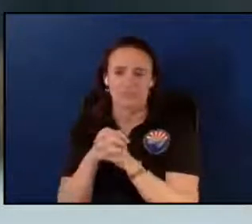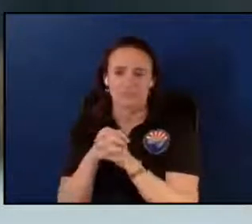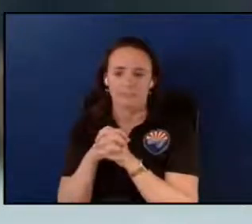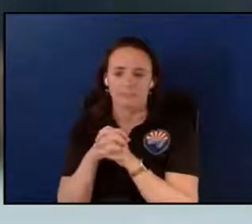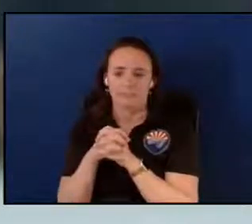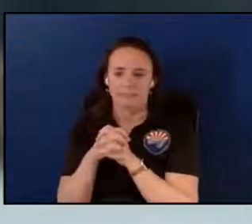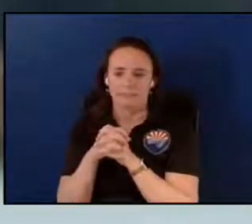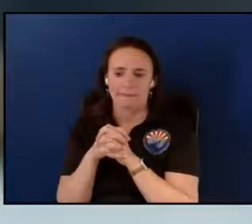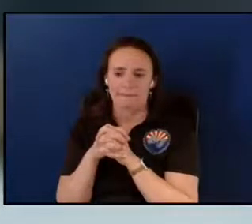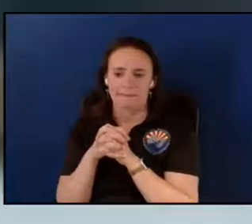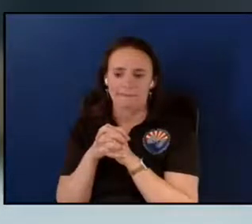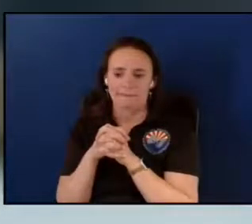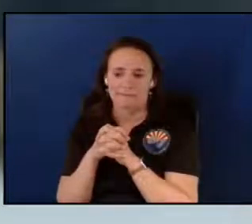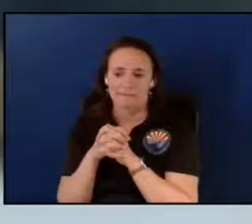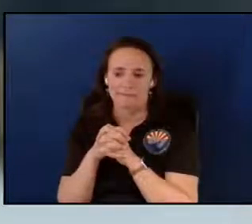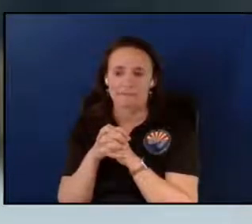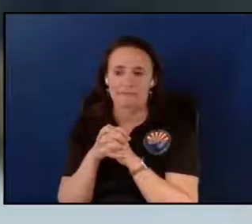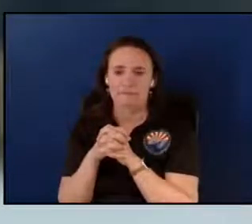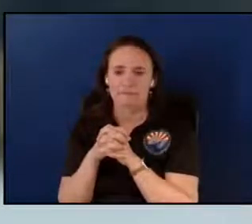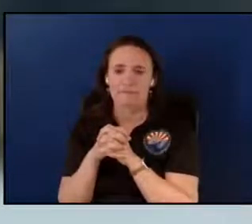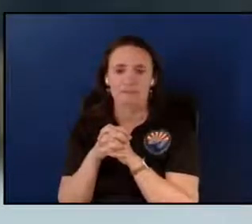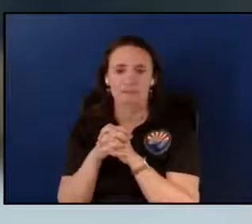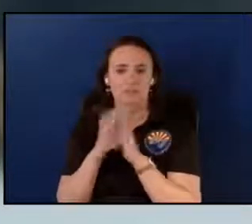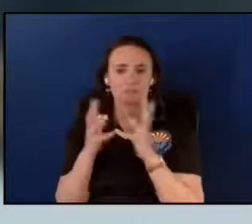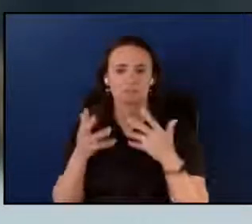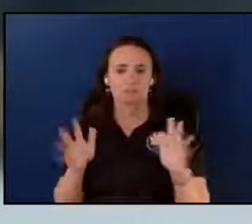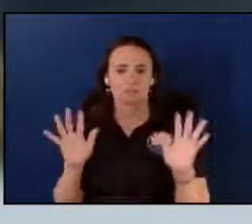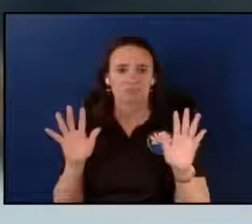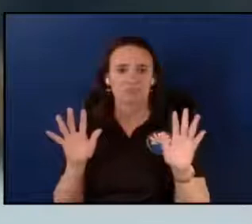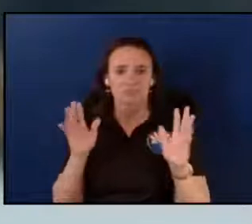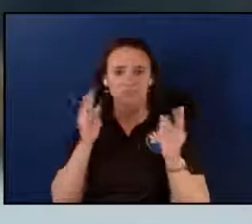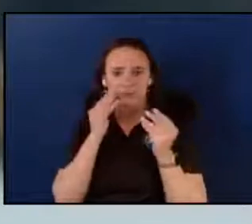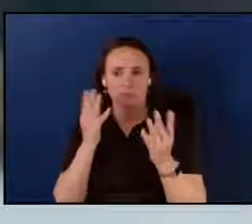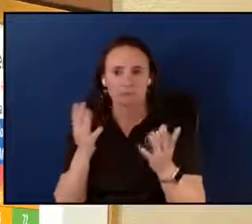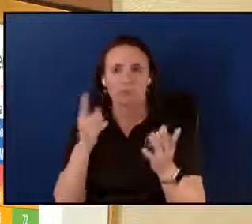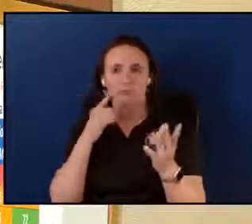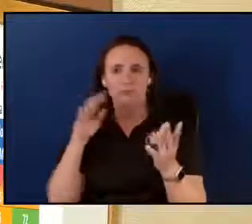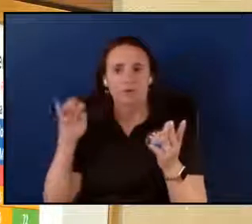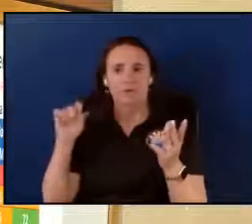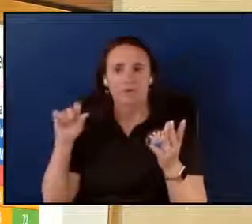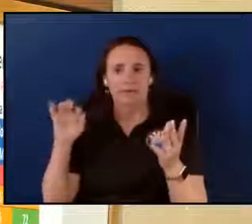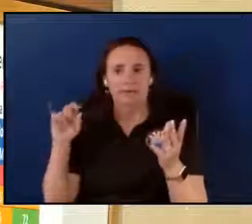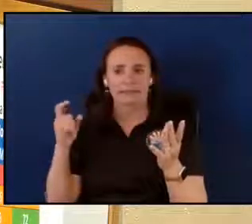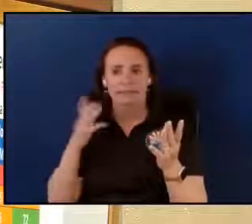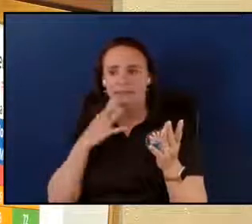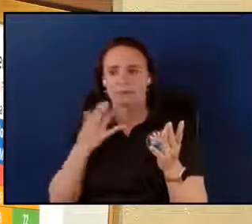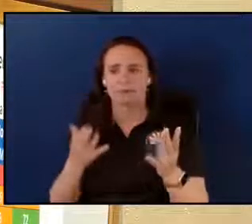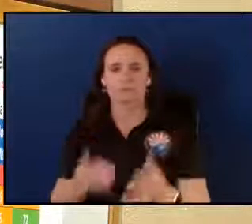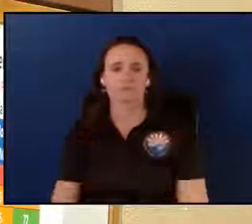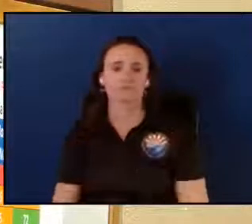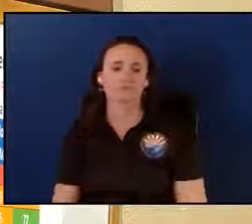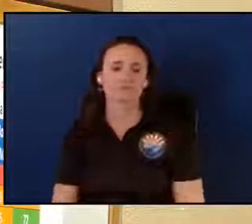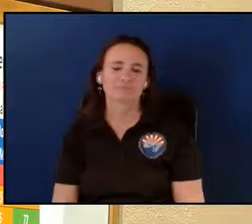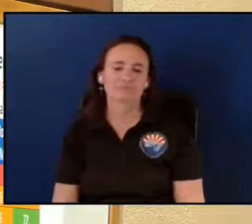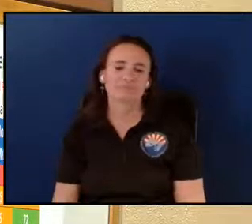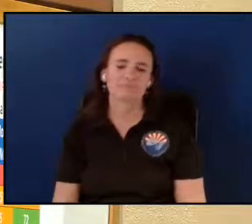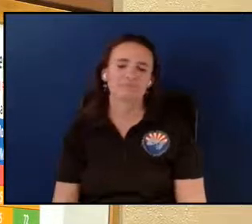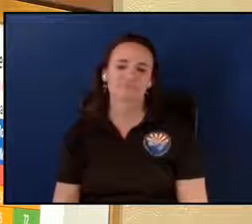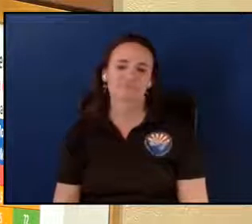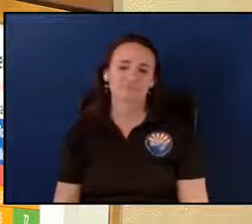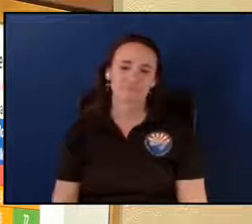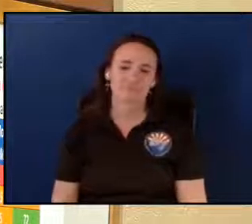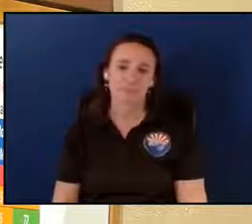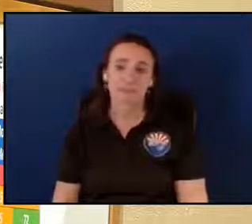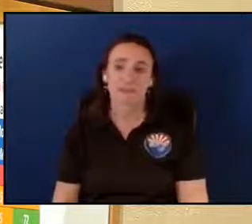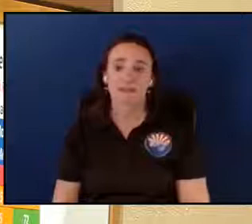With that, I have nothing else to report for Colfax. Thank you. Thank you, Sheriff. And that